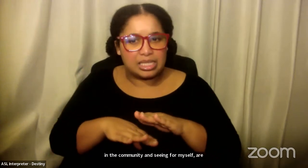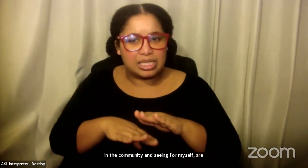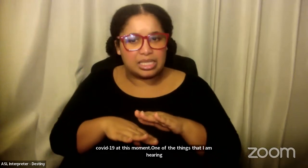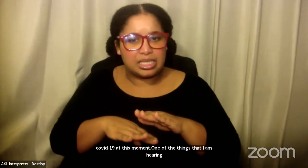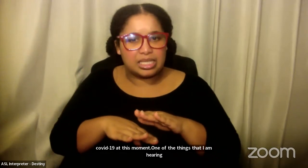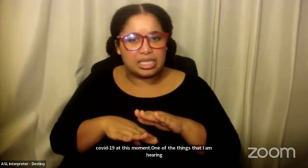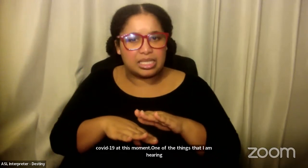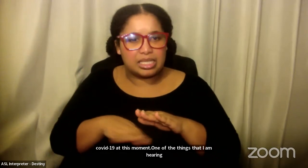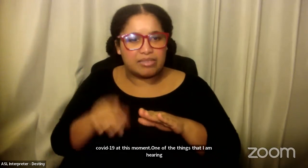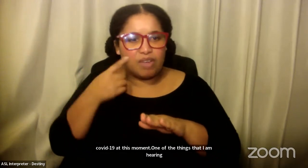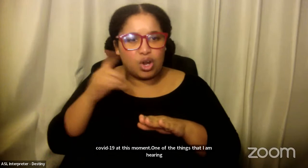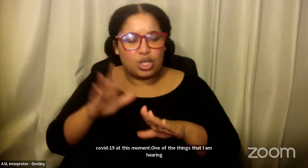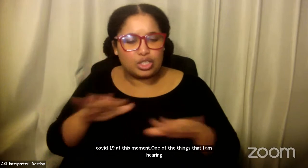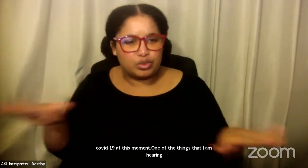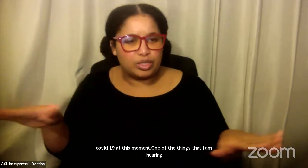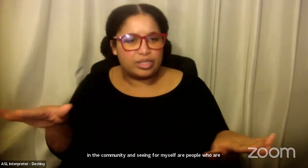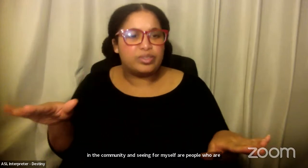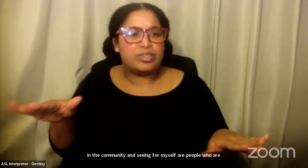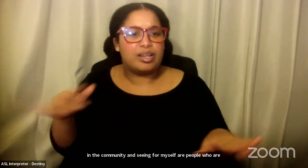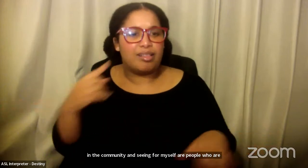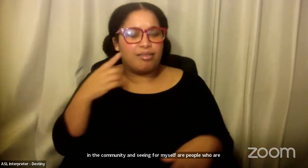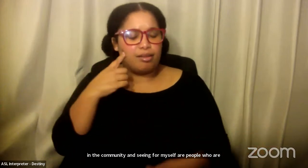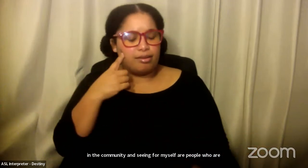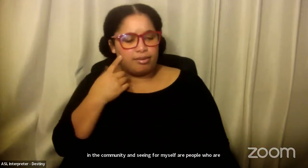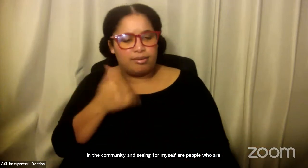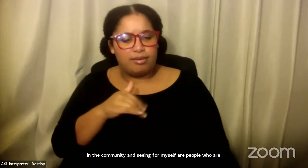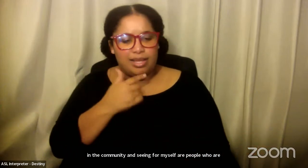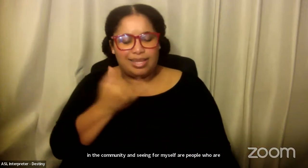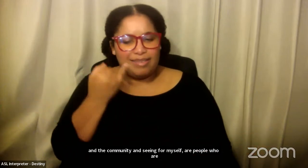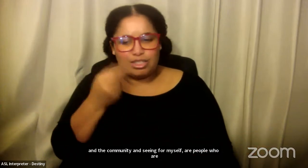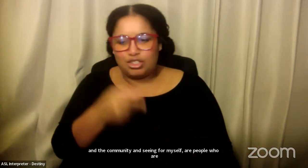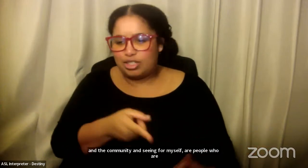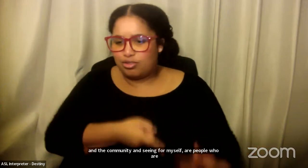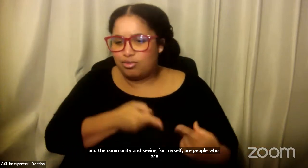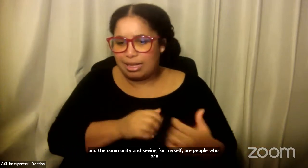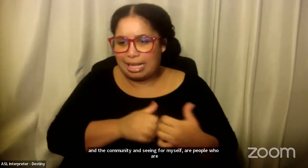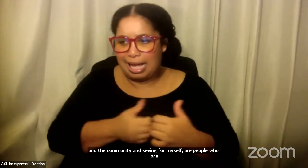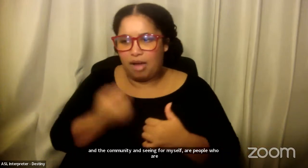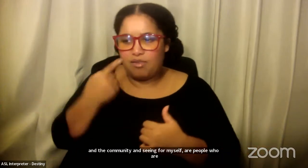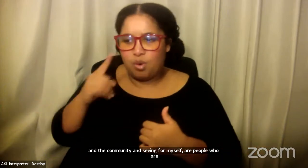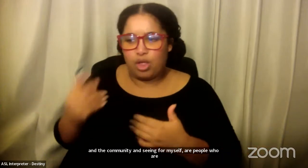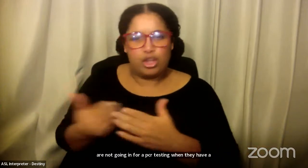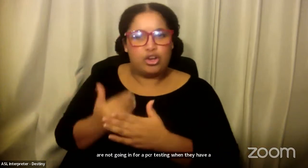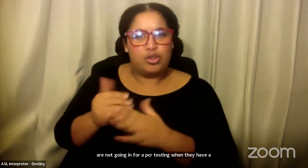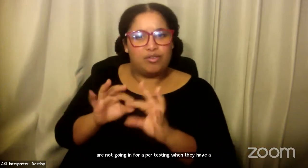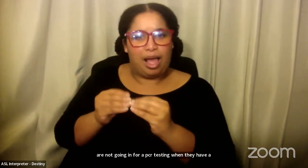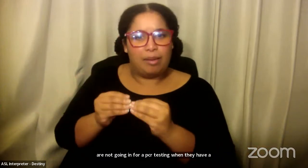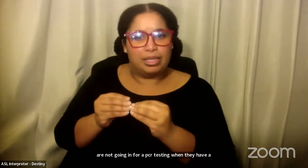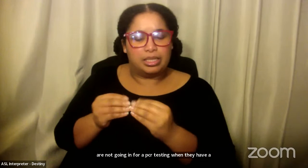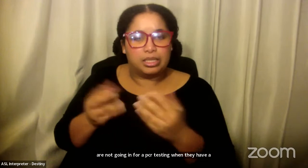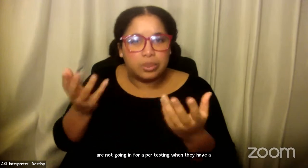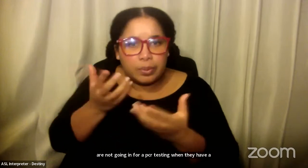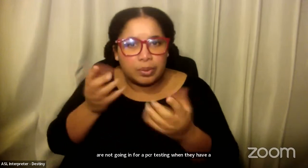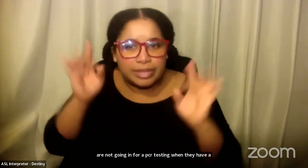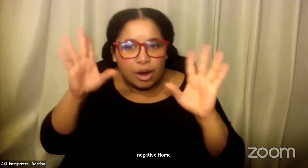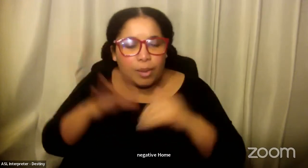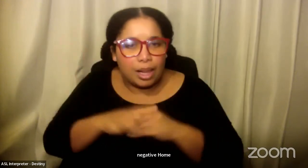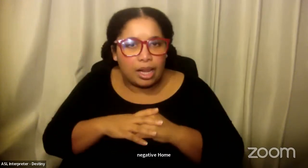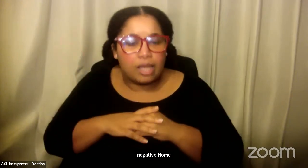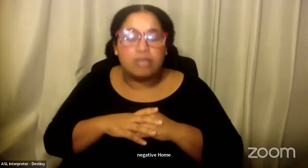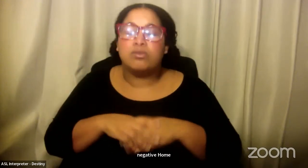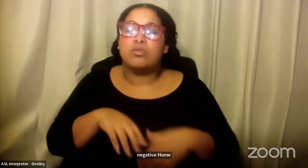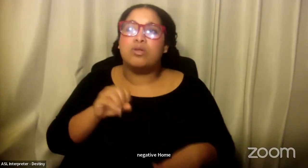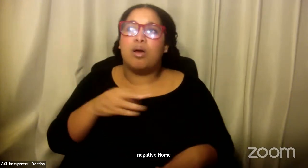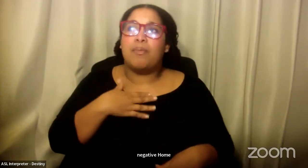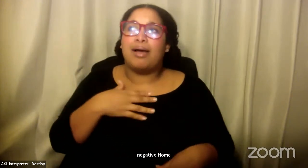acetaminophen for her kids. And I thought, my goodness, if she's having trouble, how's it going for the newcomer families, right? Terrible. So I guess